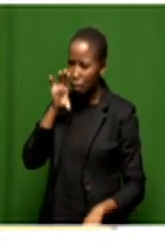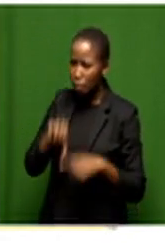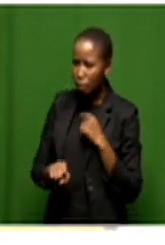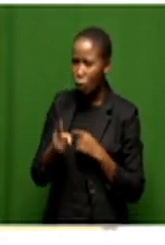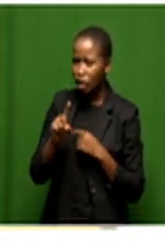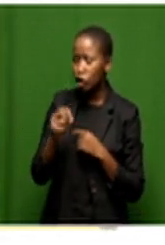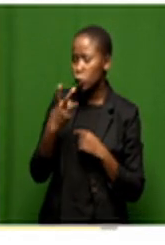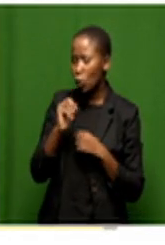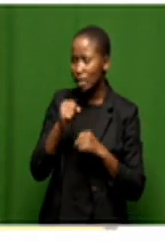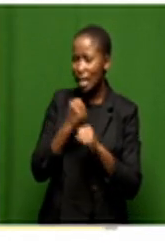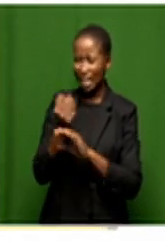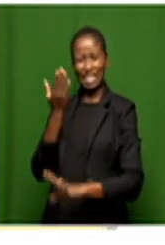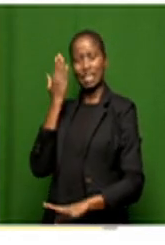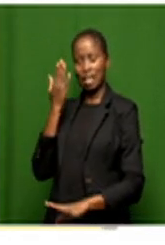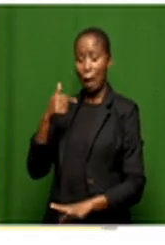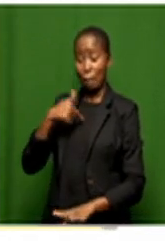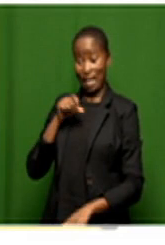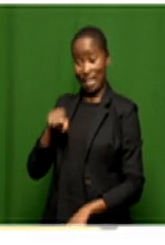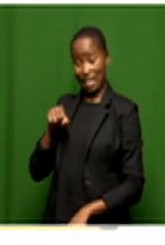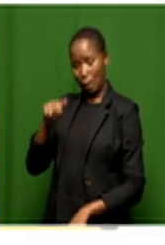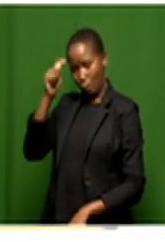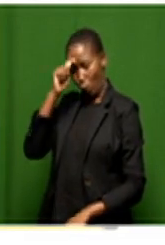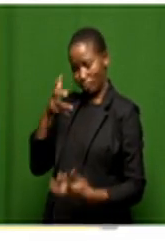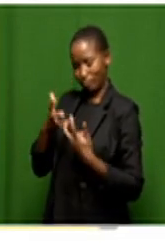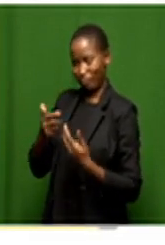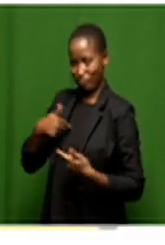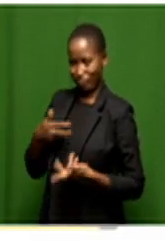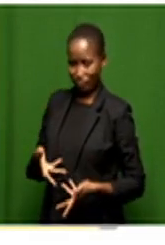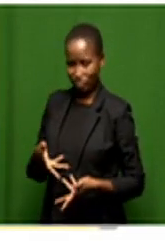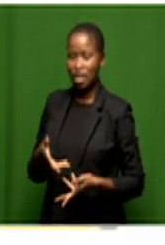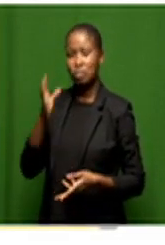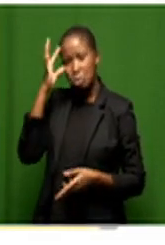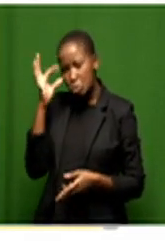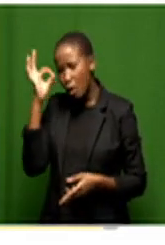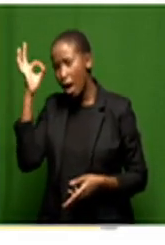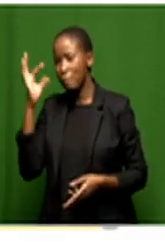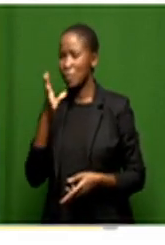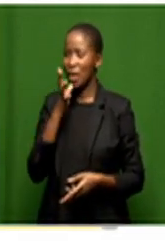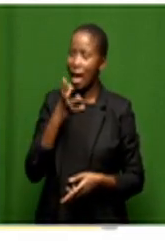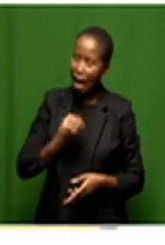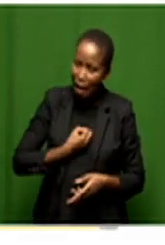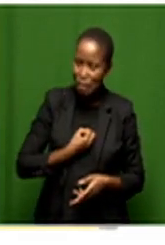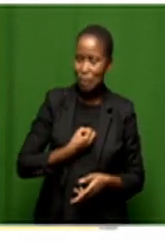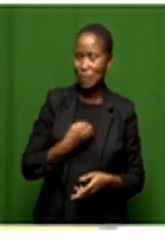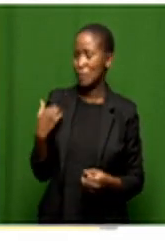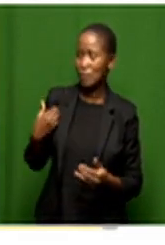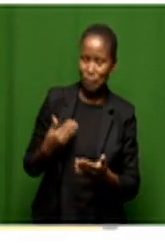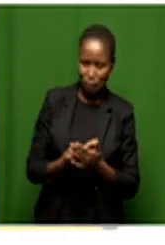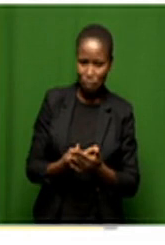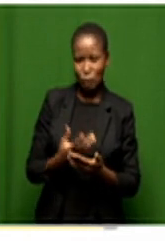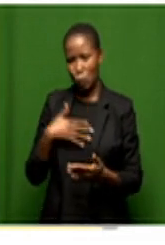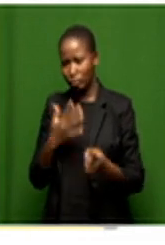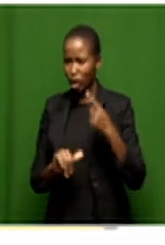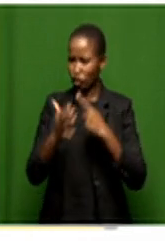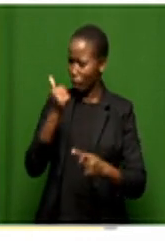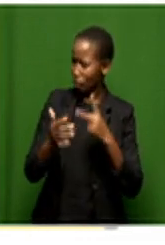years ago, I was that boy. And I had so many dreams and ambitions to achieve